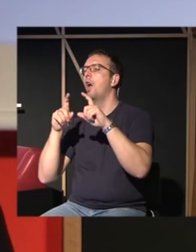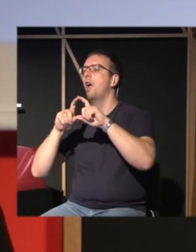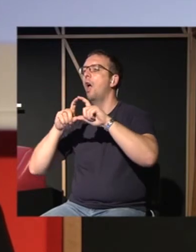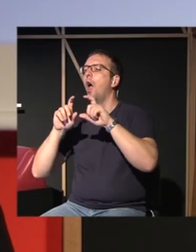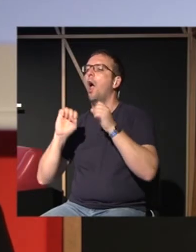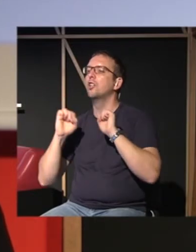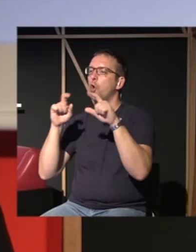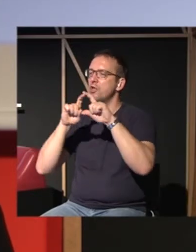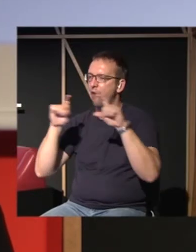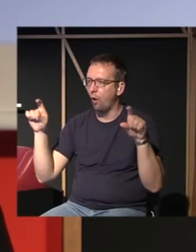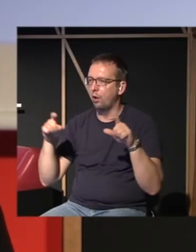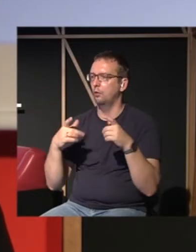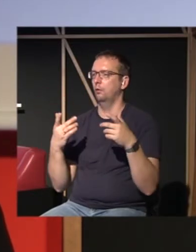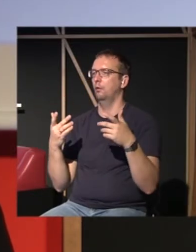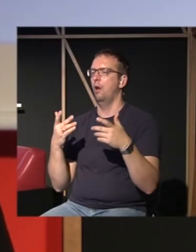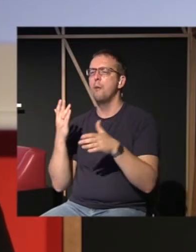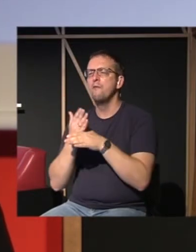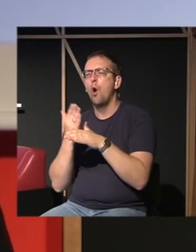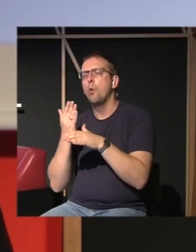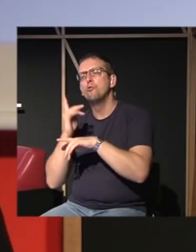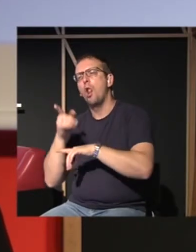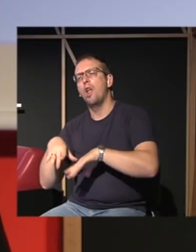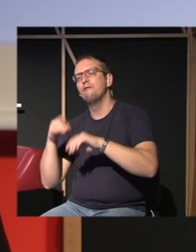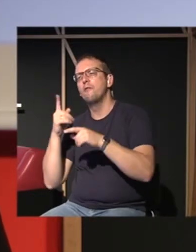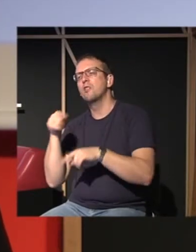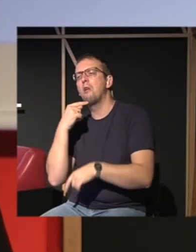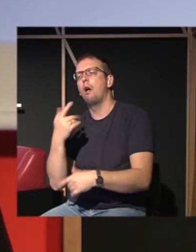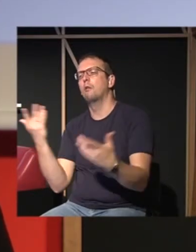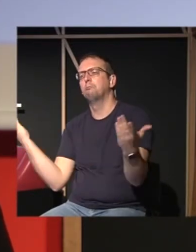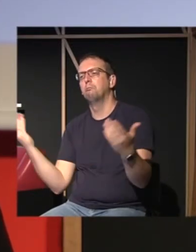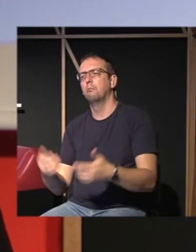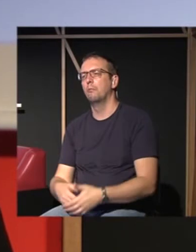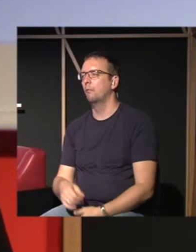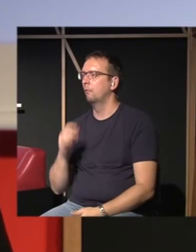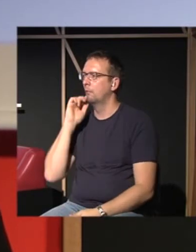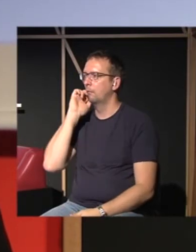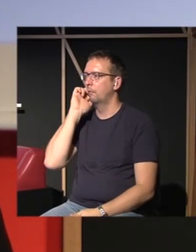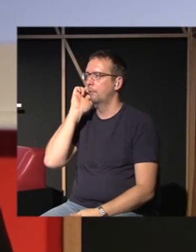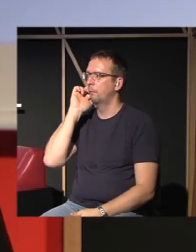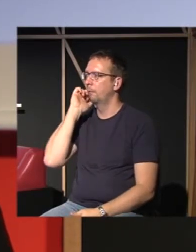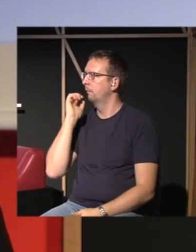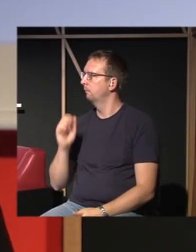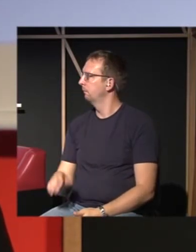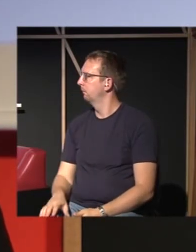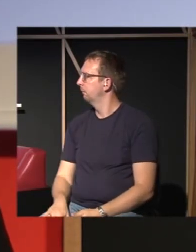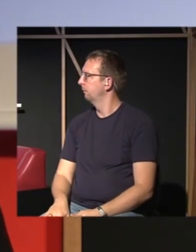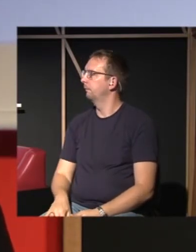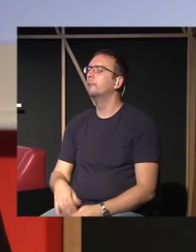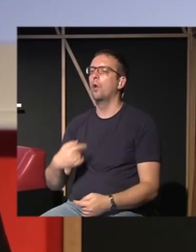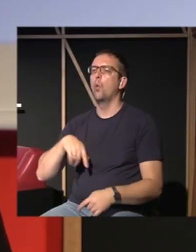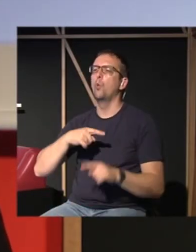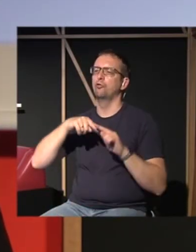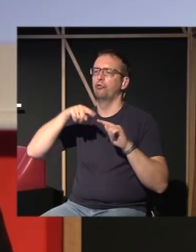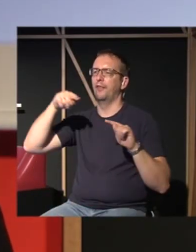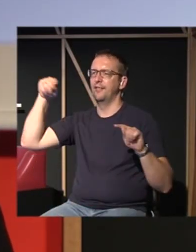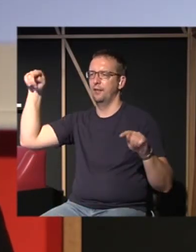number of people have thrown out statistics, and I'll probably misquote people throughout the whole day, but that 50% of the same people haven't attended